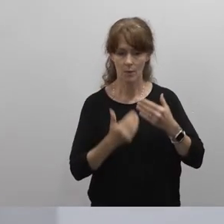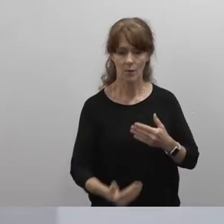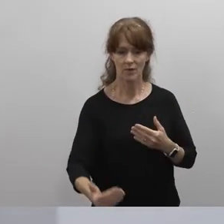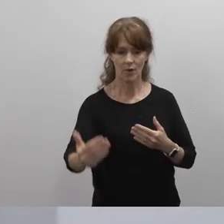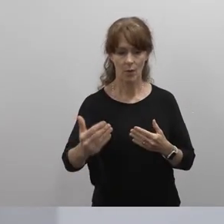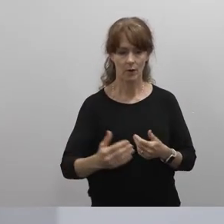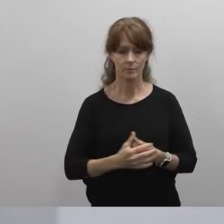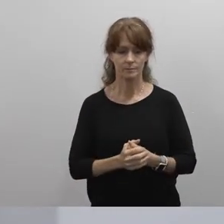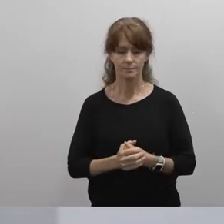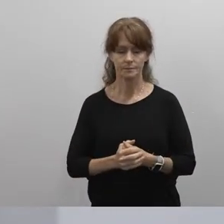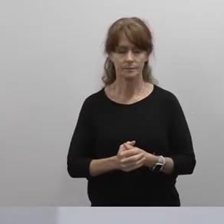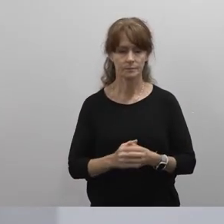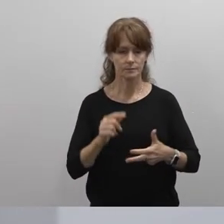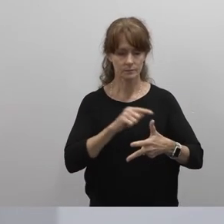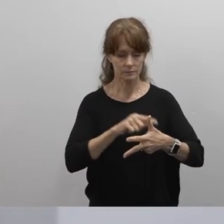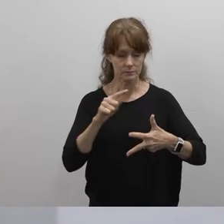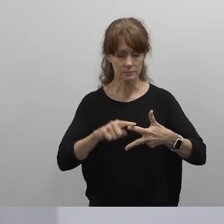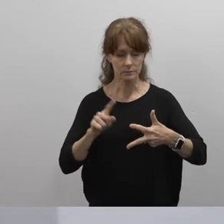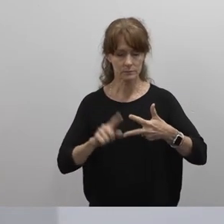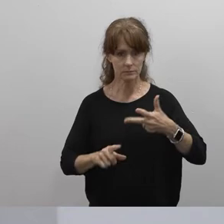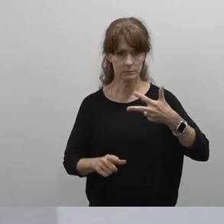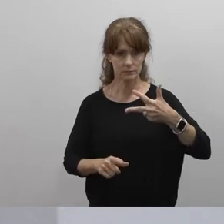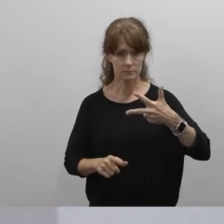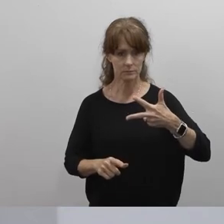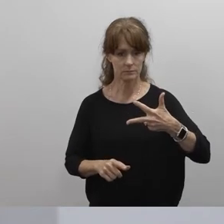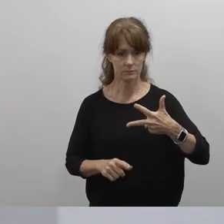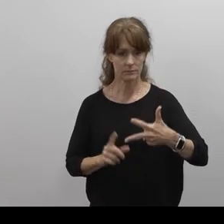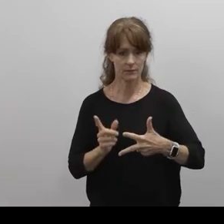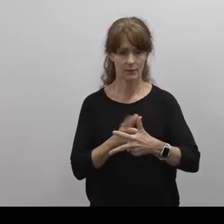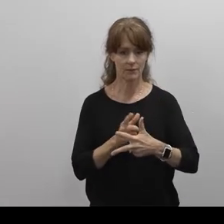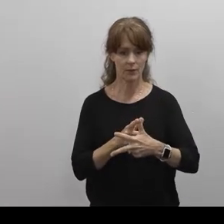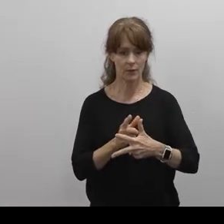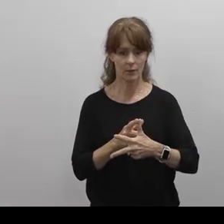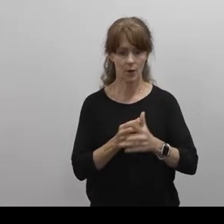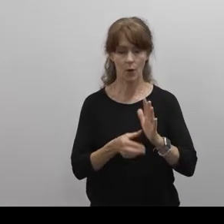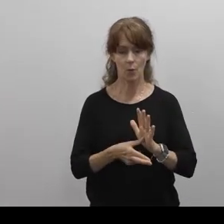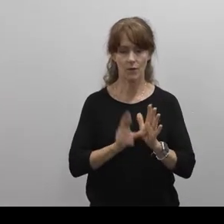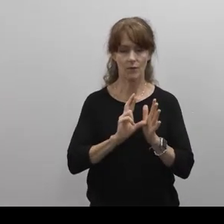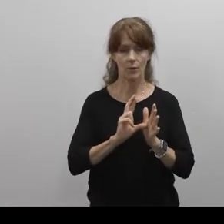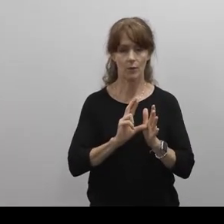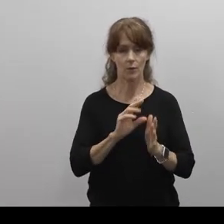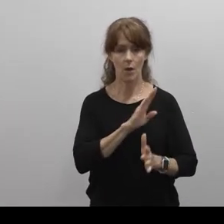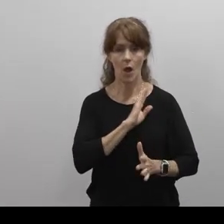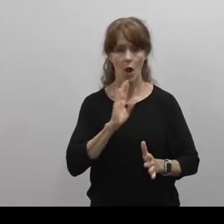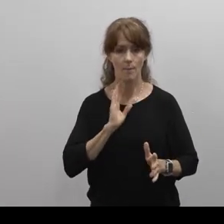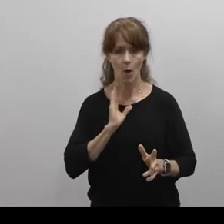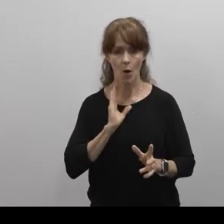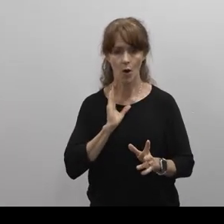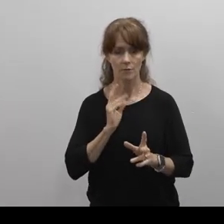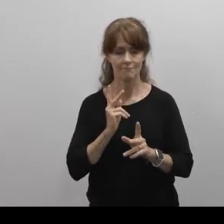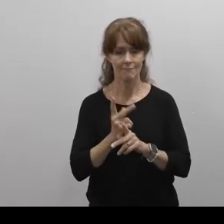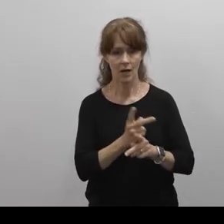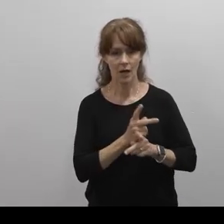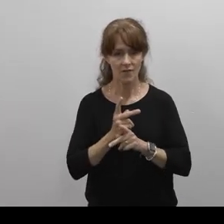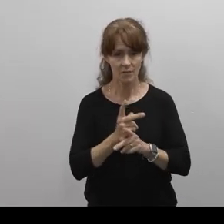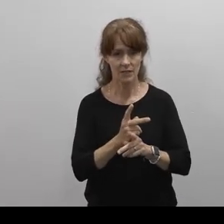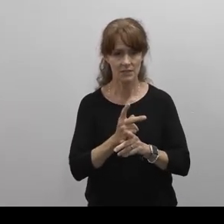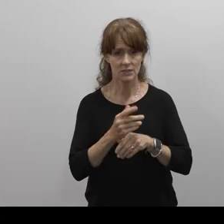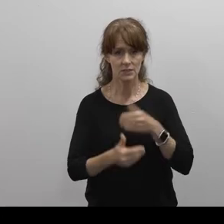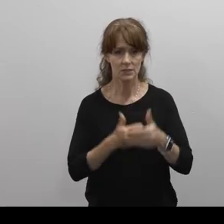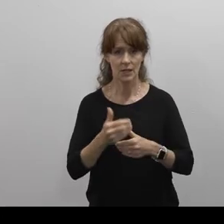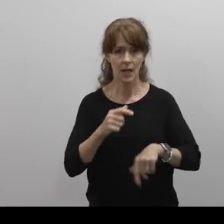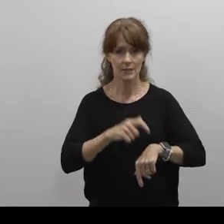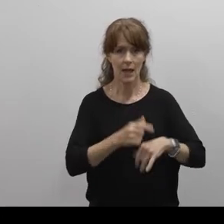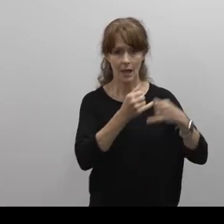forward. And so there are three parts to how we'll spend this time. The first is to review our board governance journey, which is a timeline